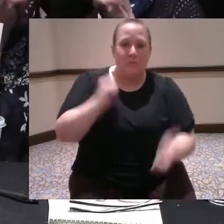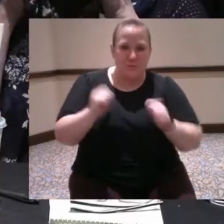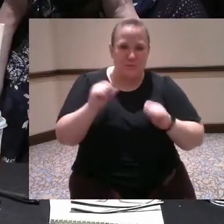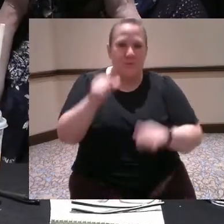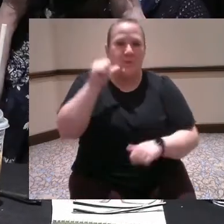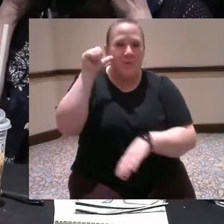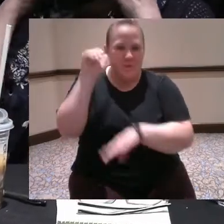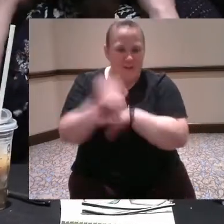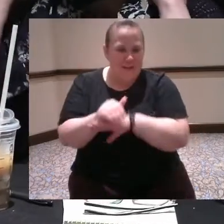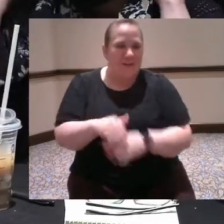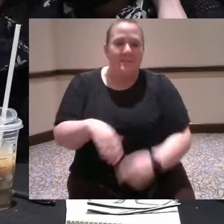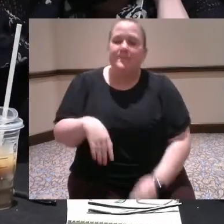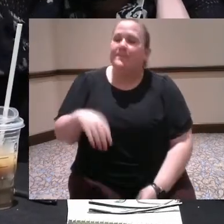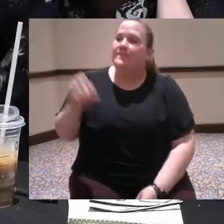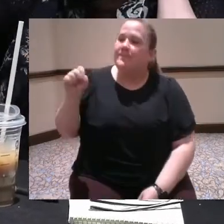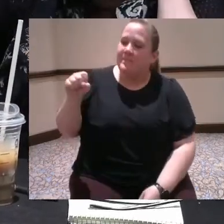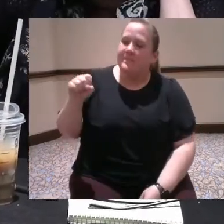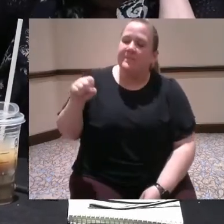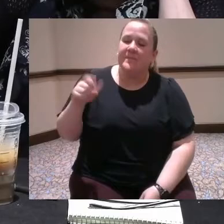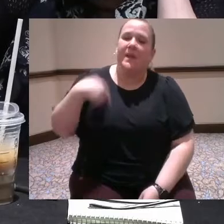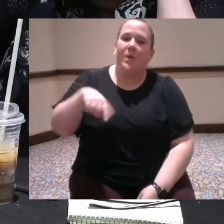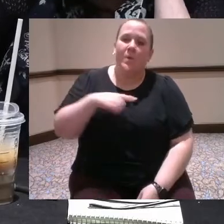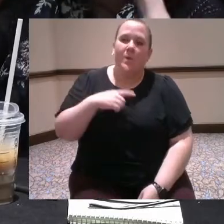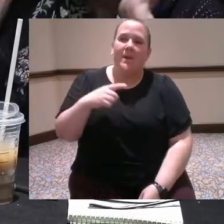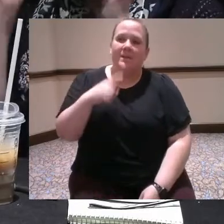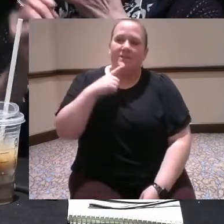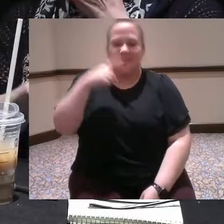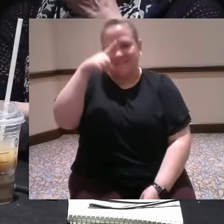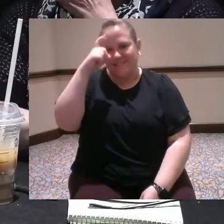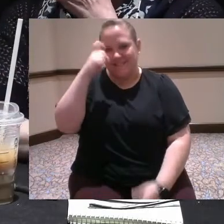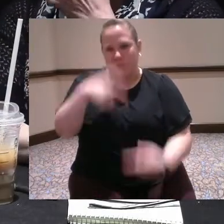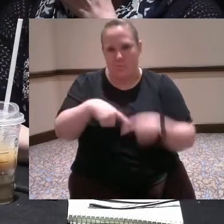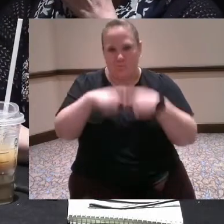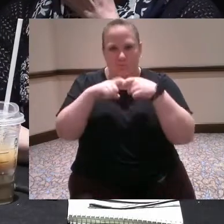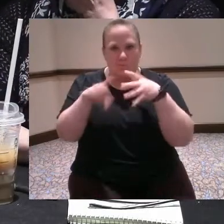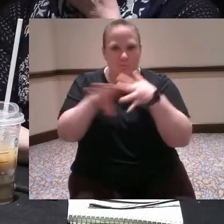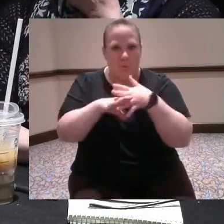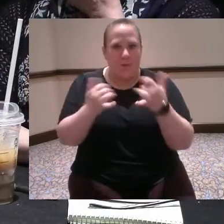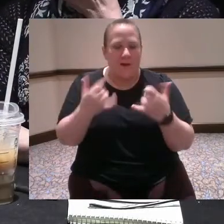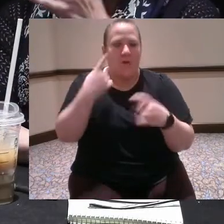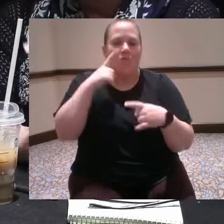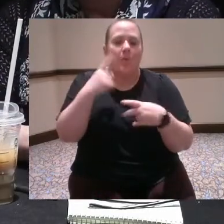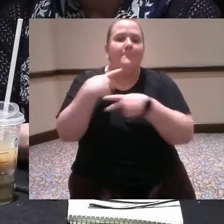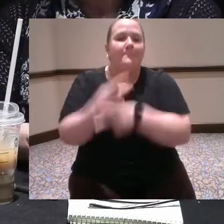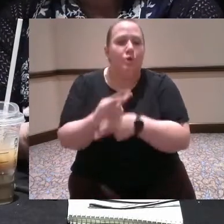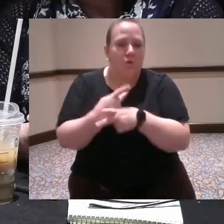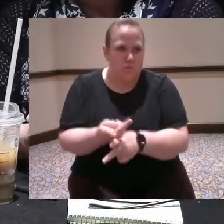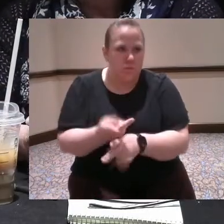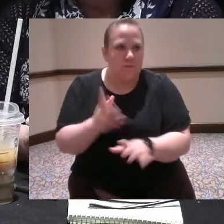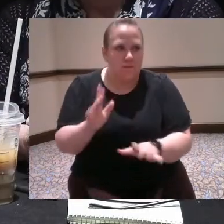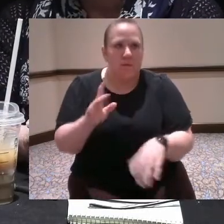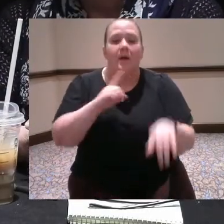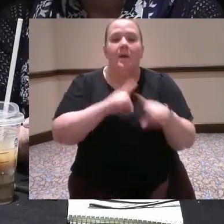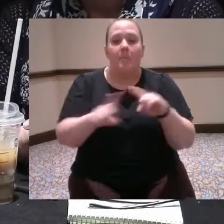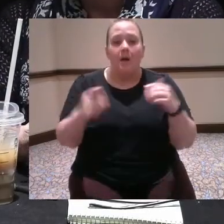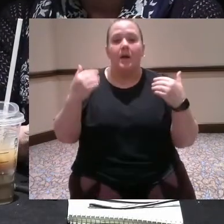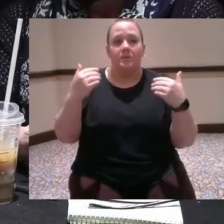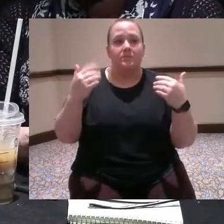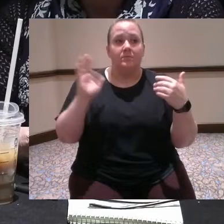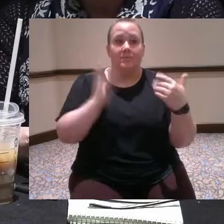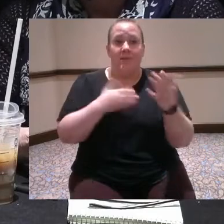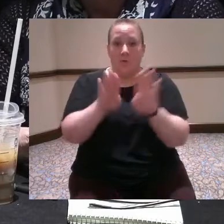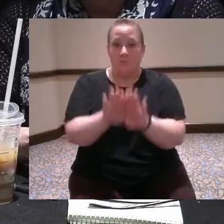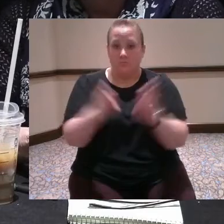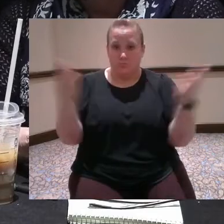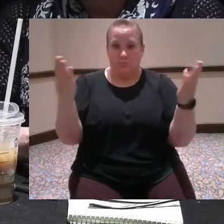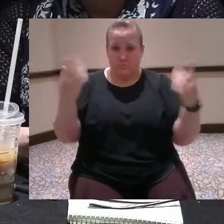going on there now. But we are, you know, we're in our summer hiatus moment as far as producing our stage, but we have opened our